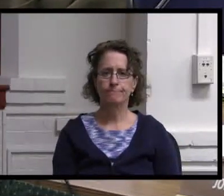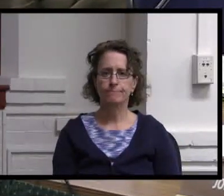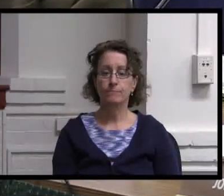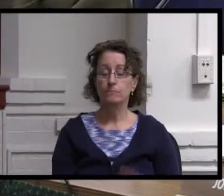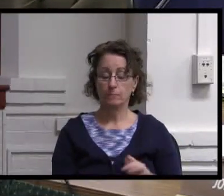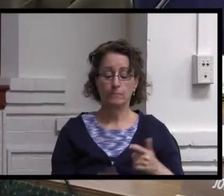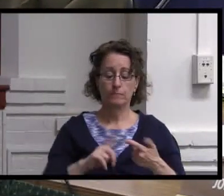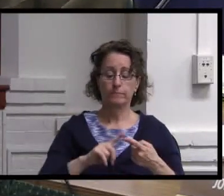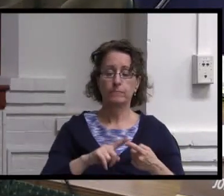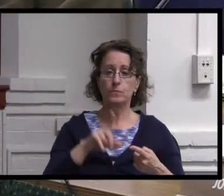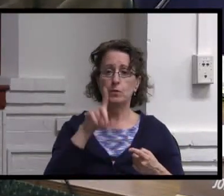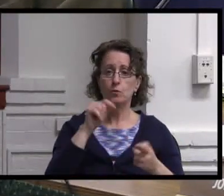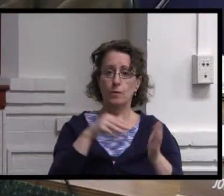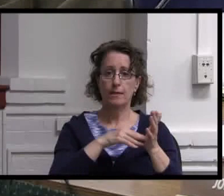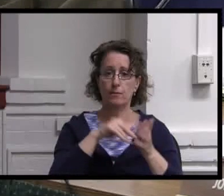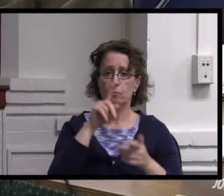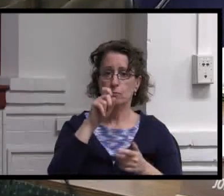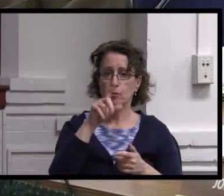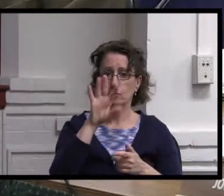that's